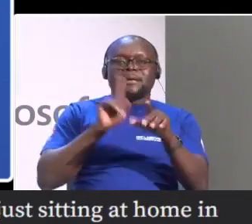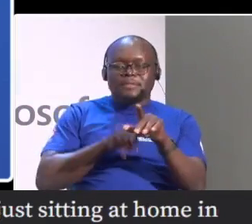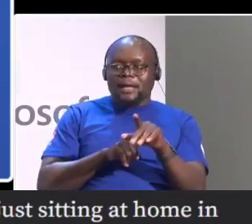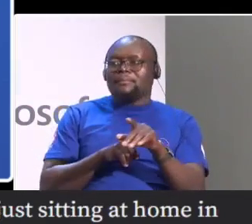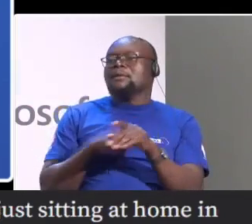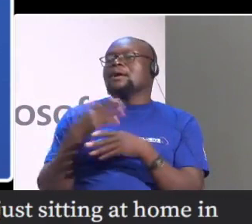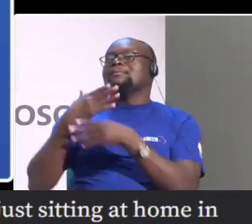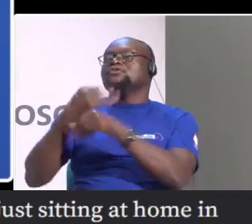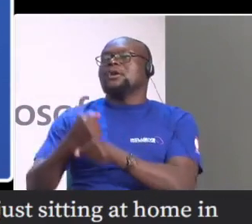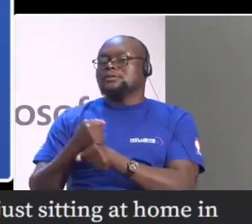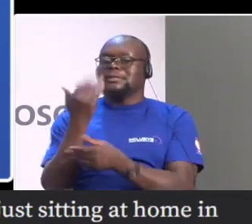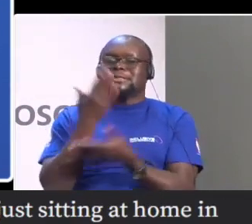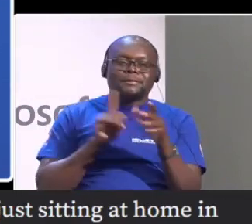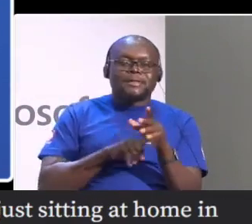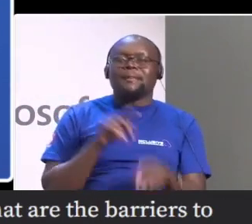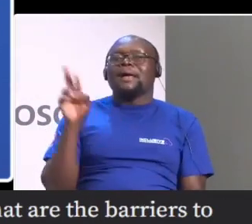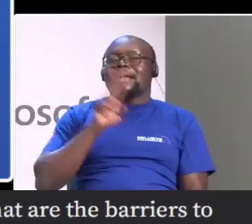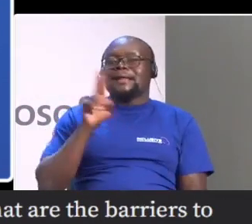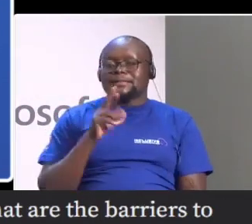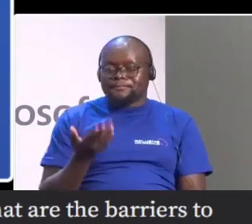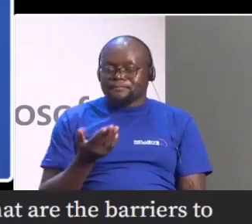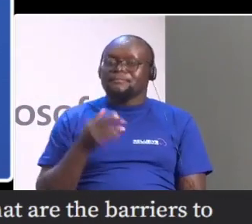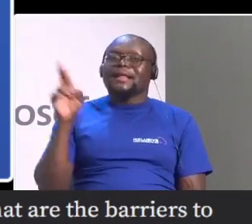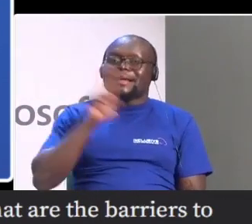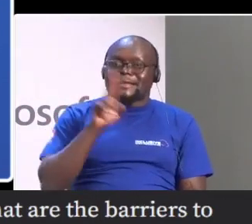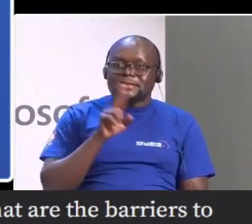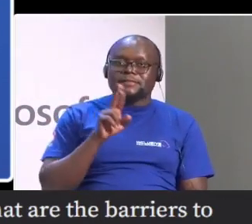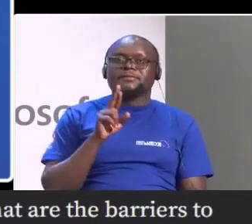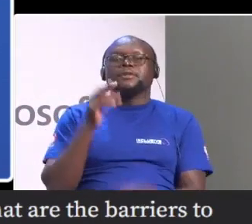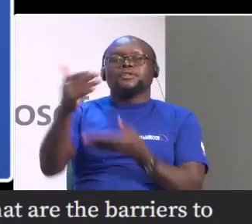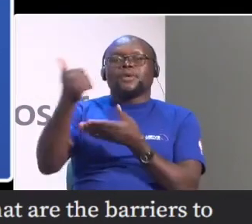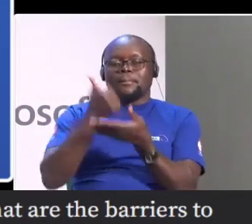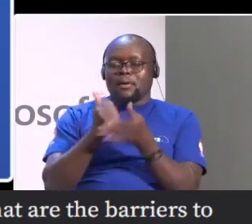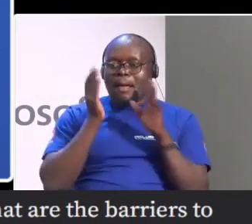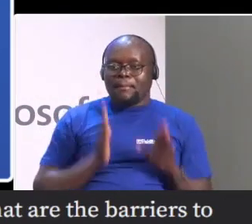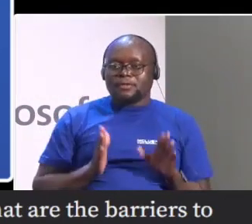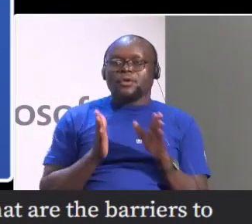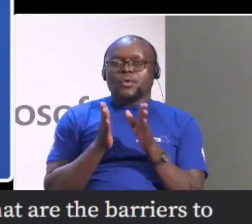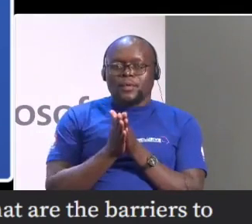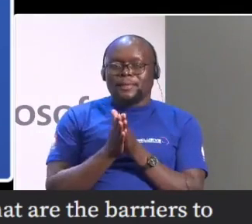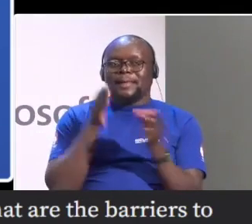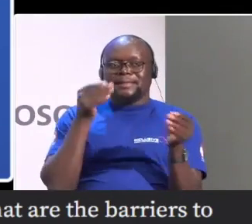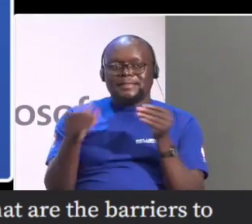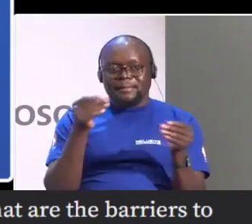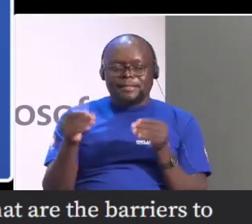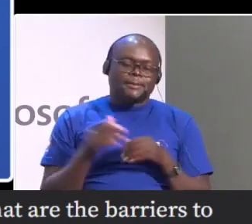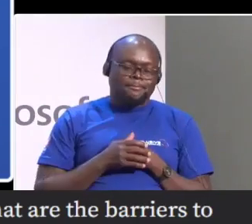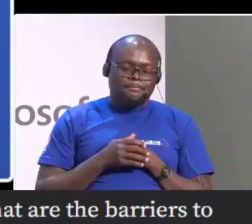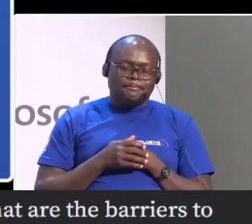can be trust. It can be risk. Is it risky to employ someone with